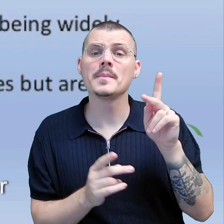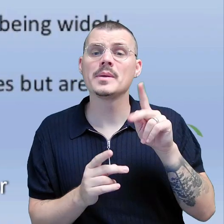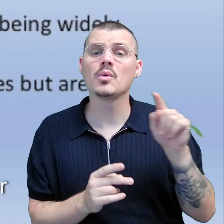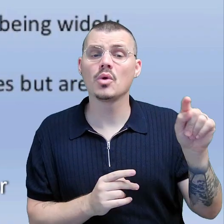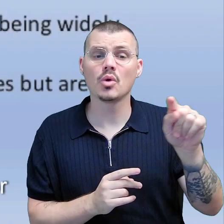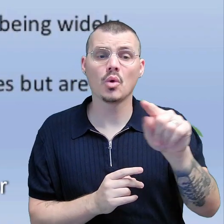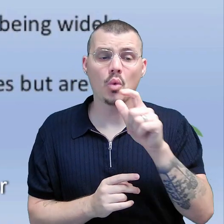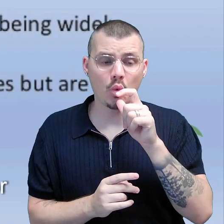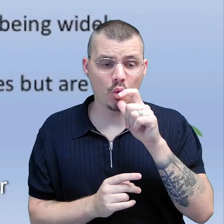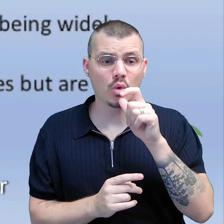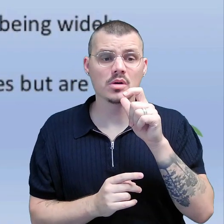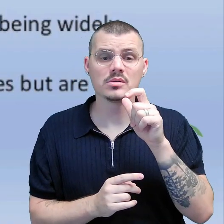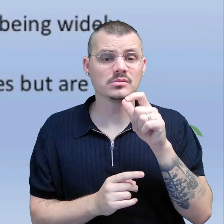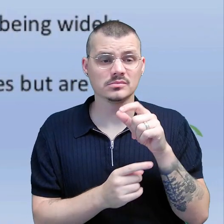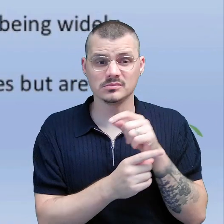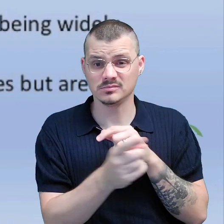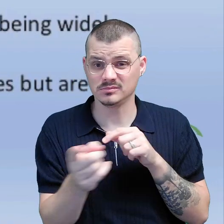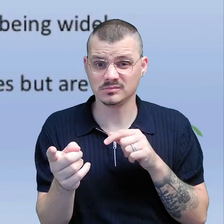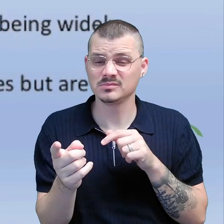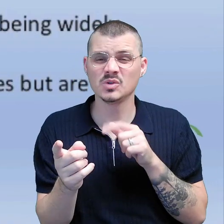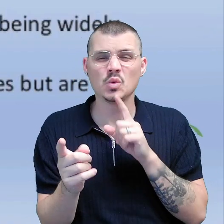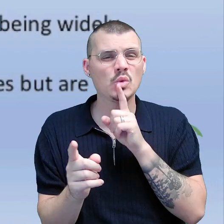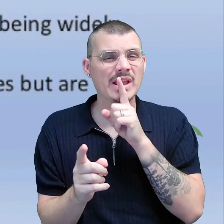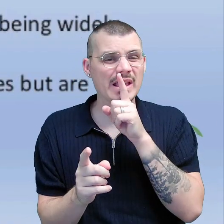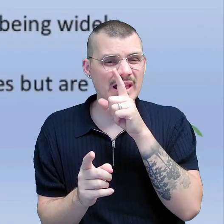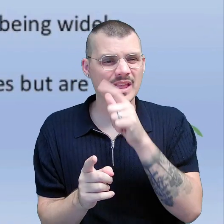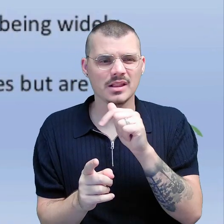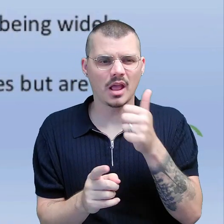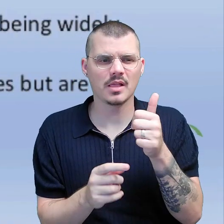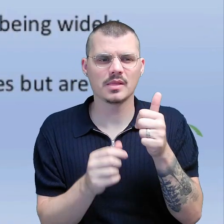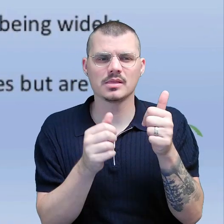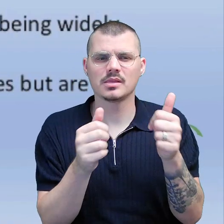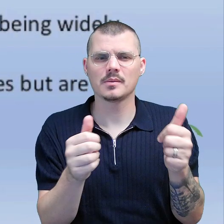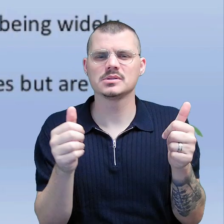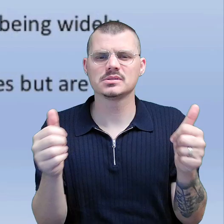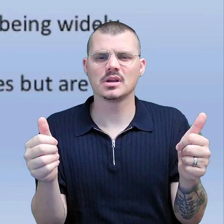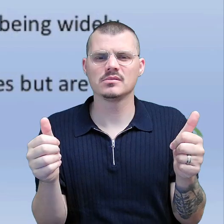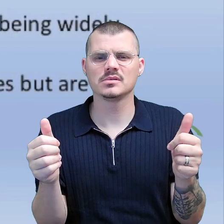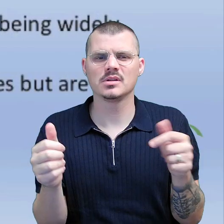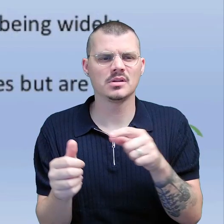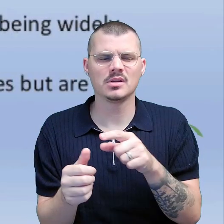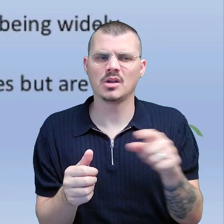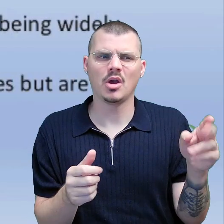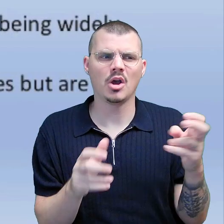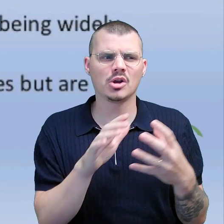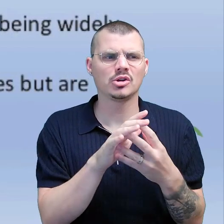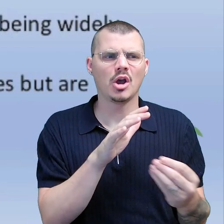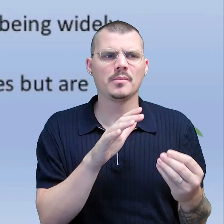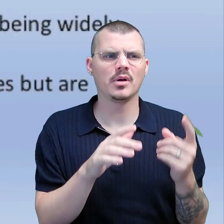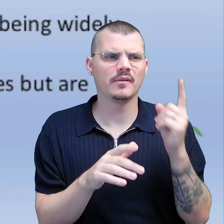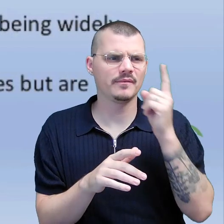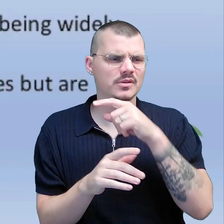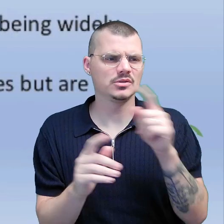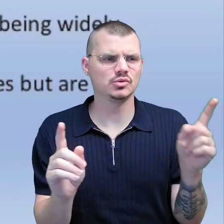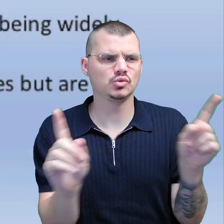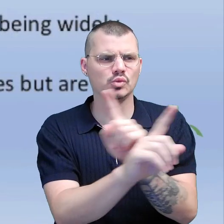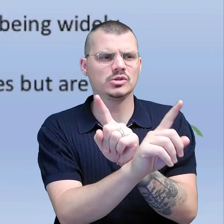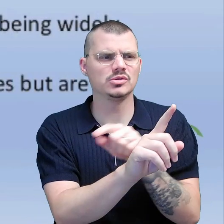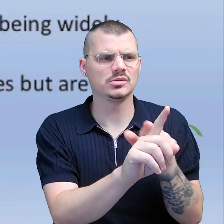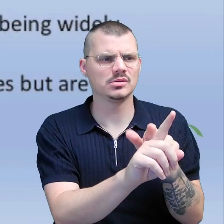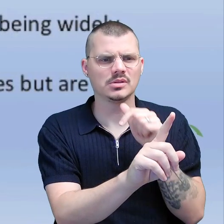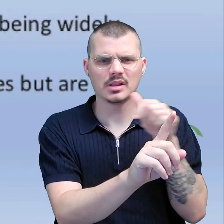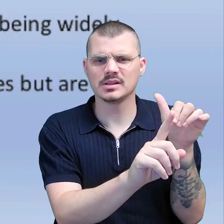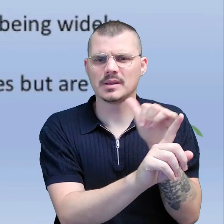that familiar people or objects are not really themselves, but are nearly